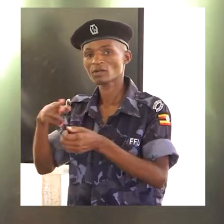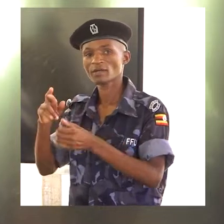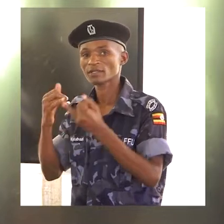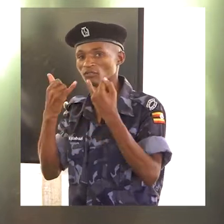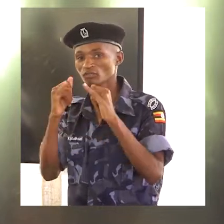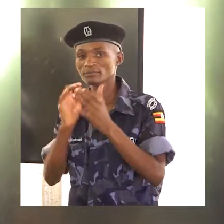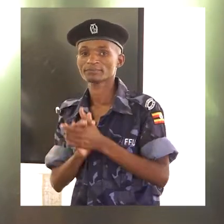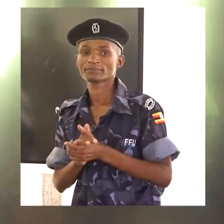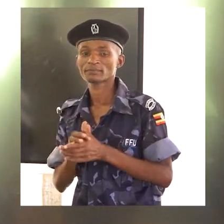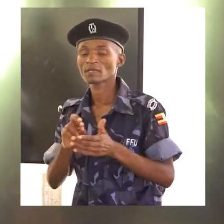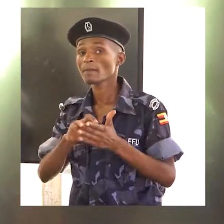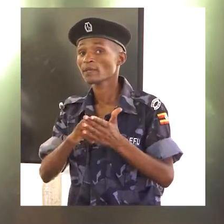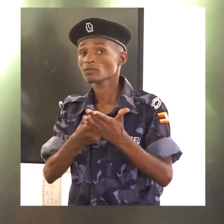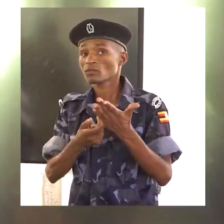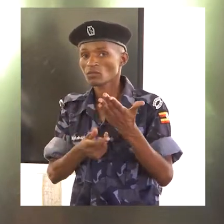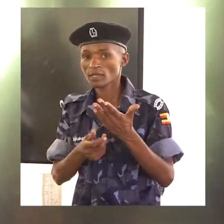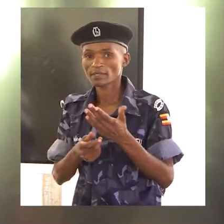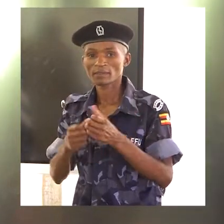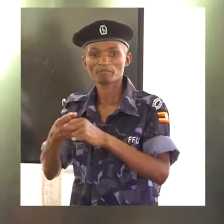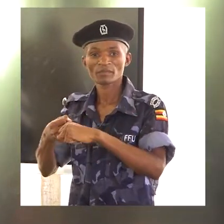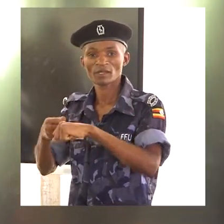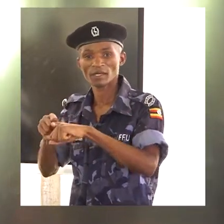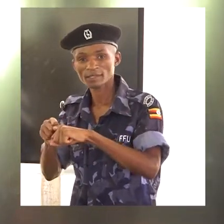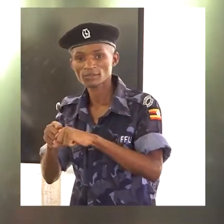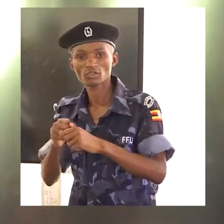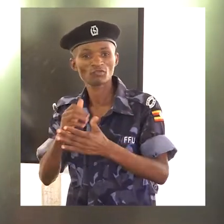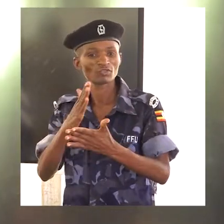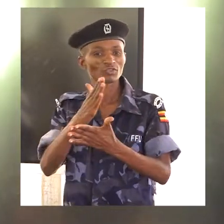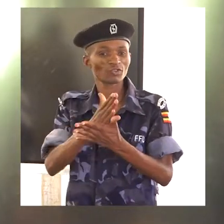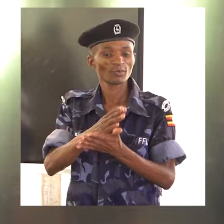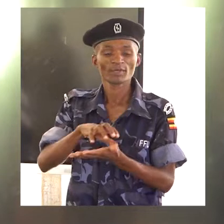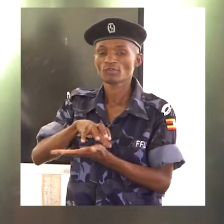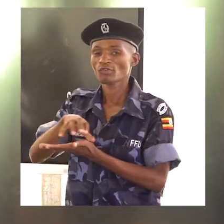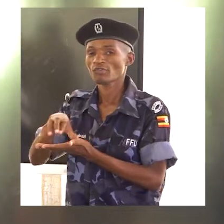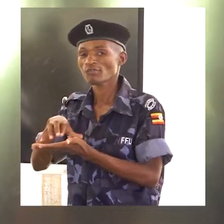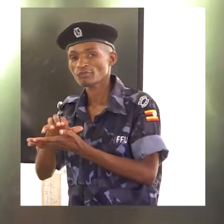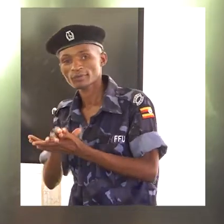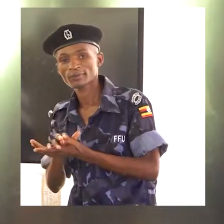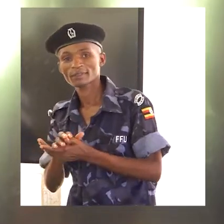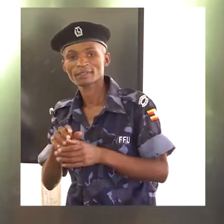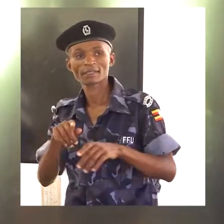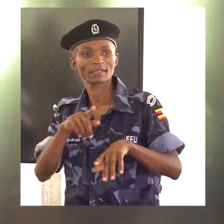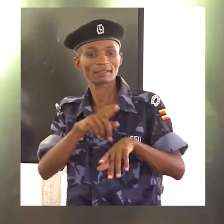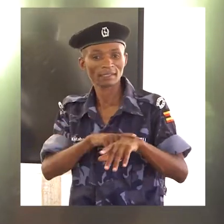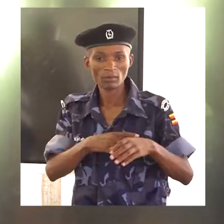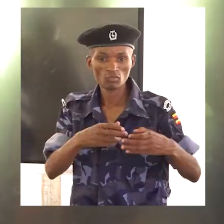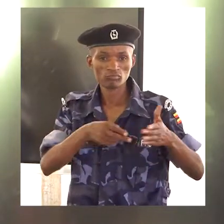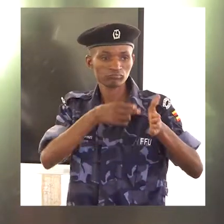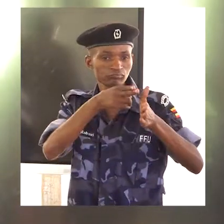Therefore, acts of interference, obstruction with the coverage of journalistic